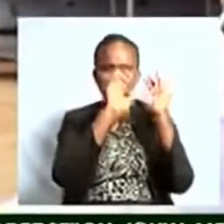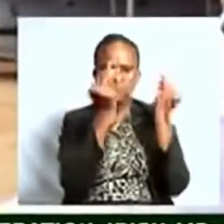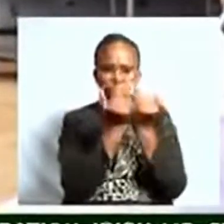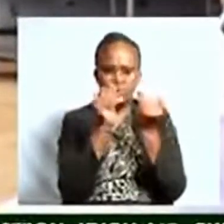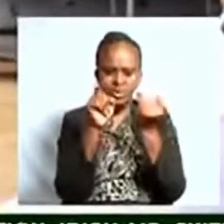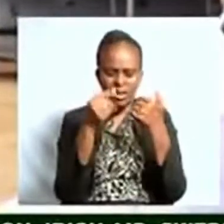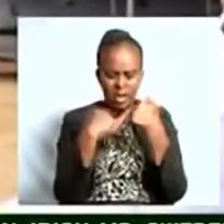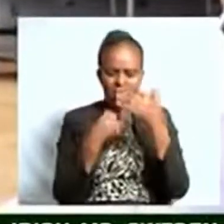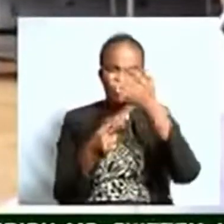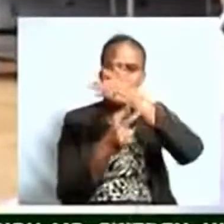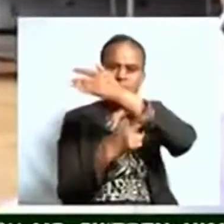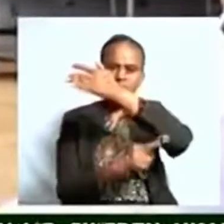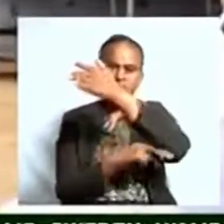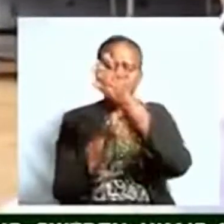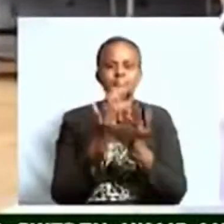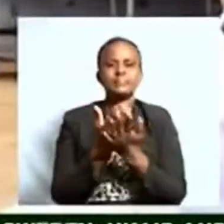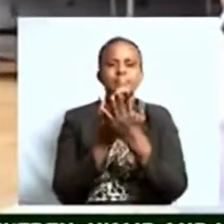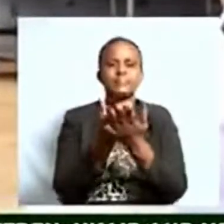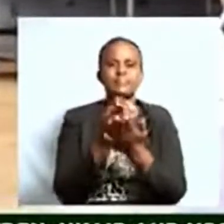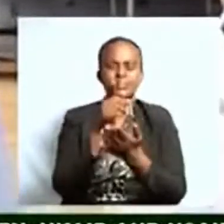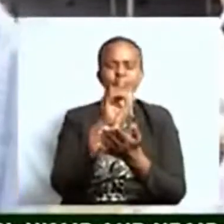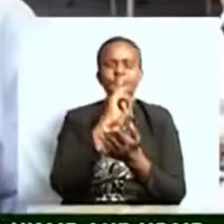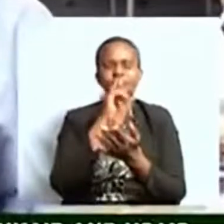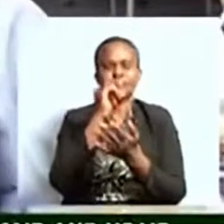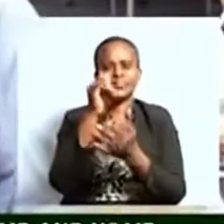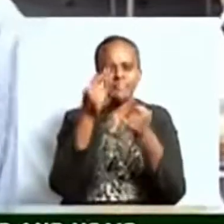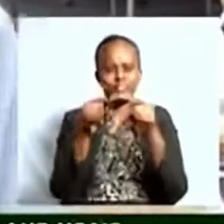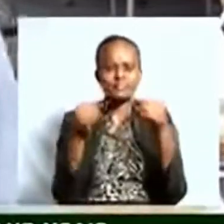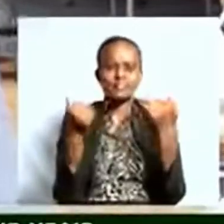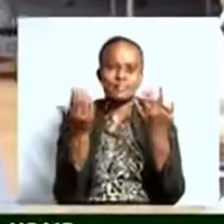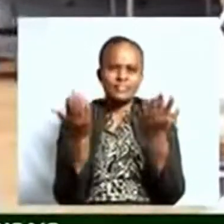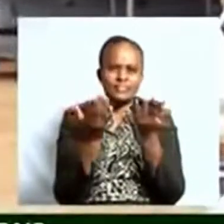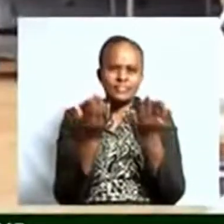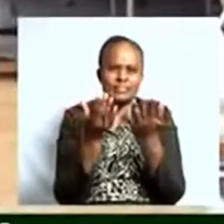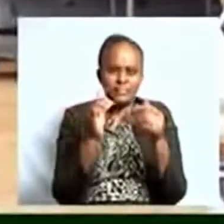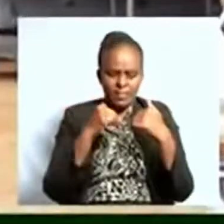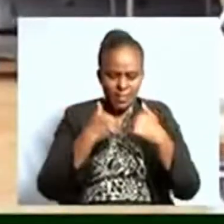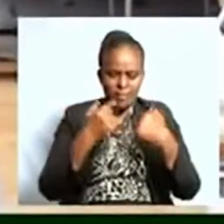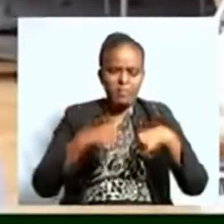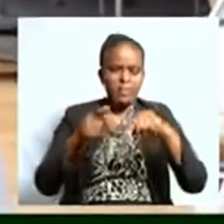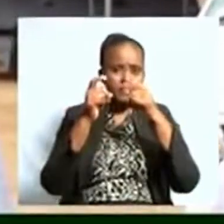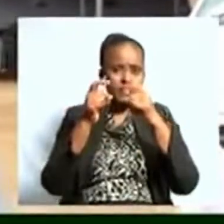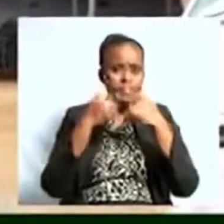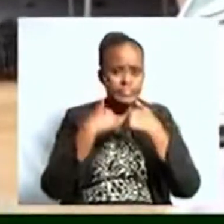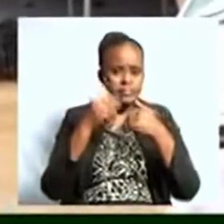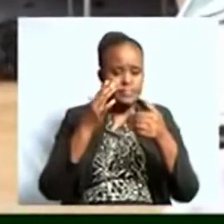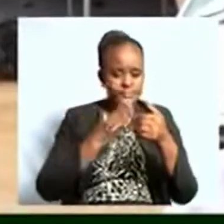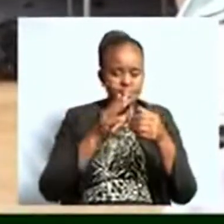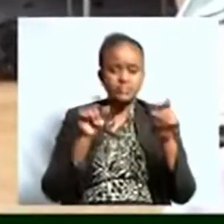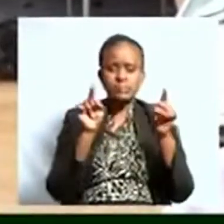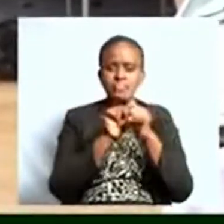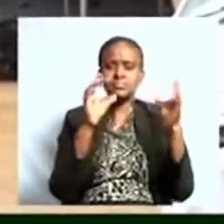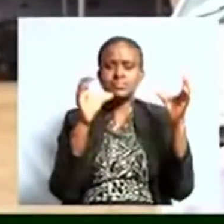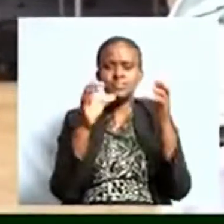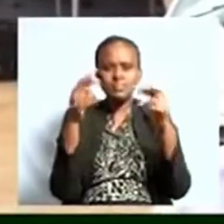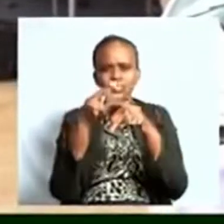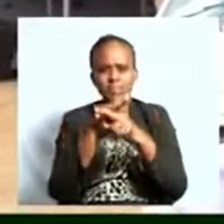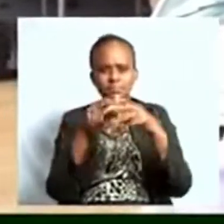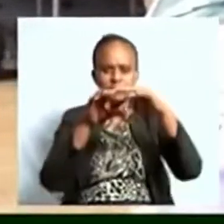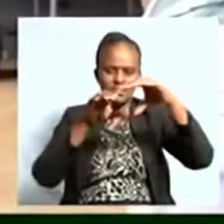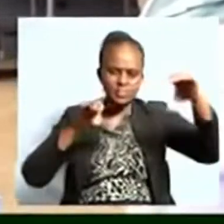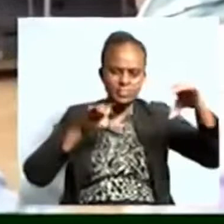we submitted that. That is not done yet. And we also have challenges of classroom